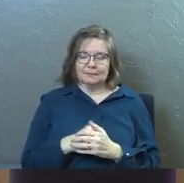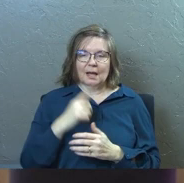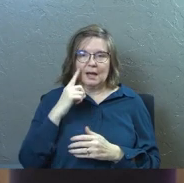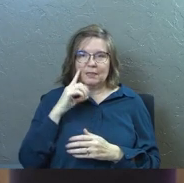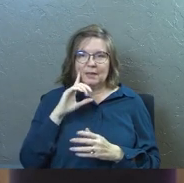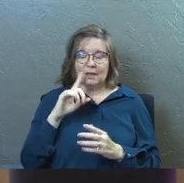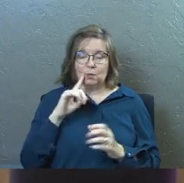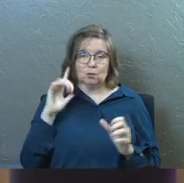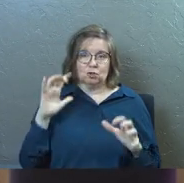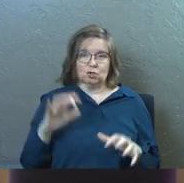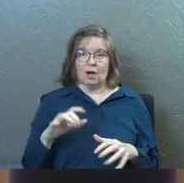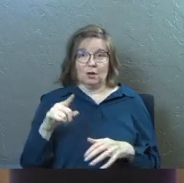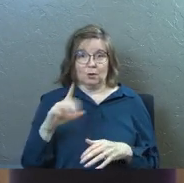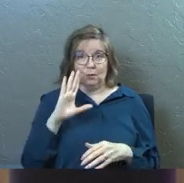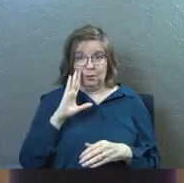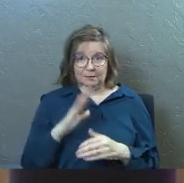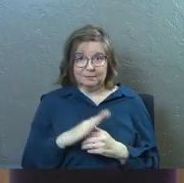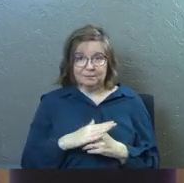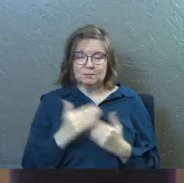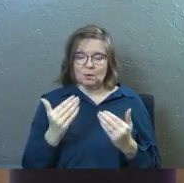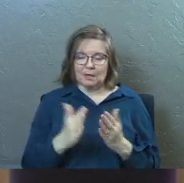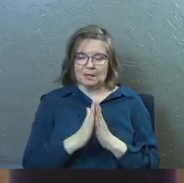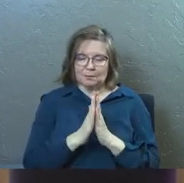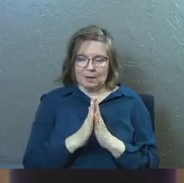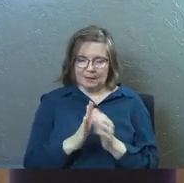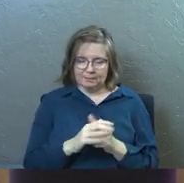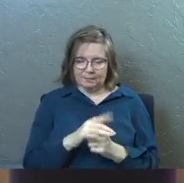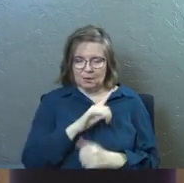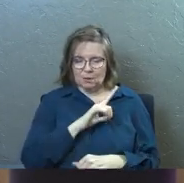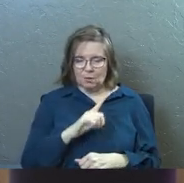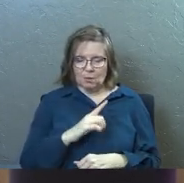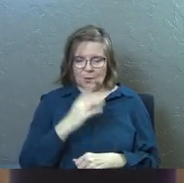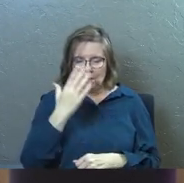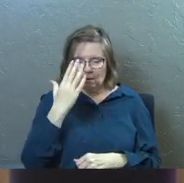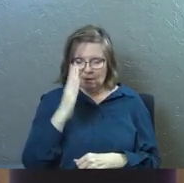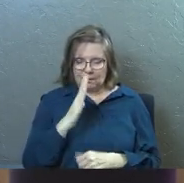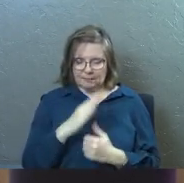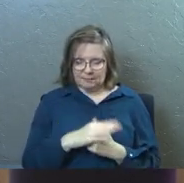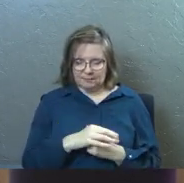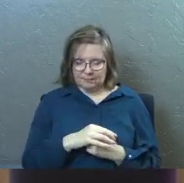I think he's going to shock you. So let's pray it. Lord God,